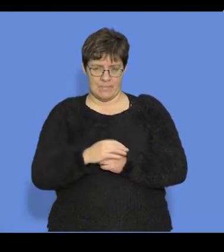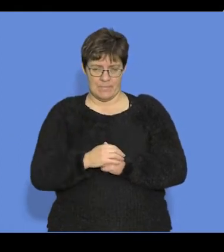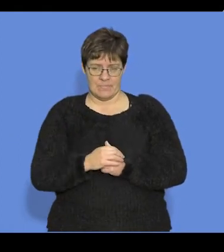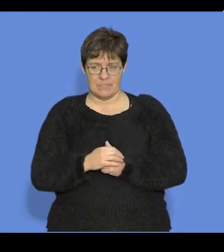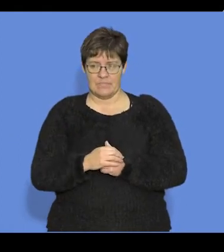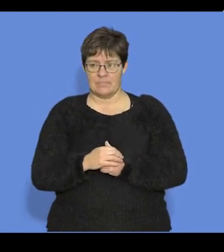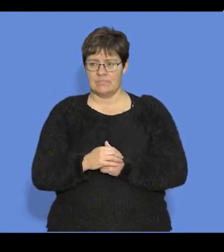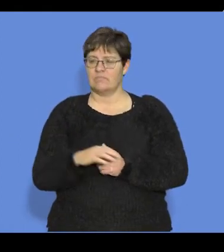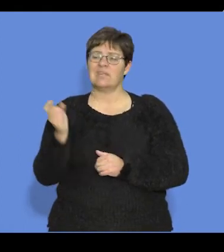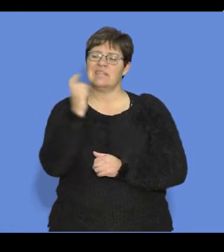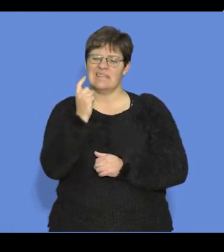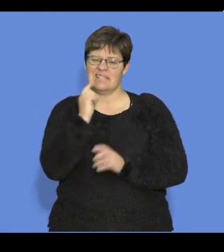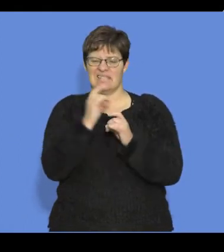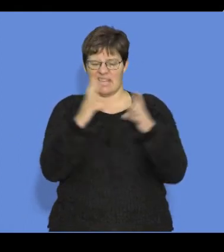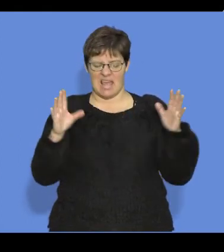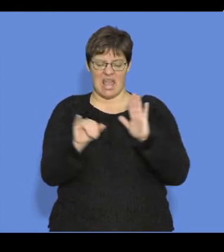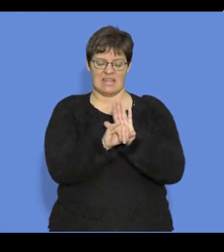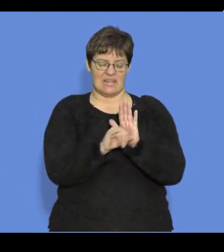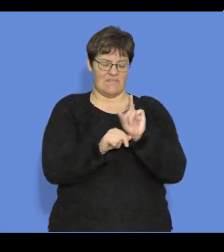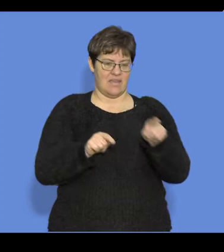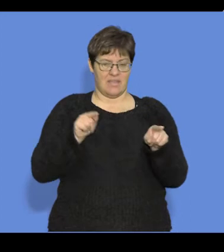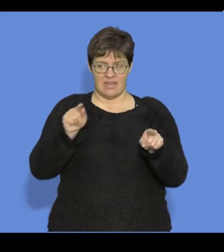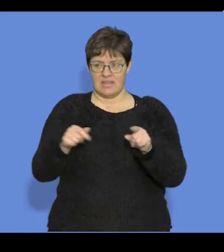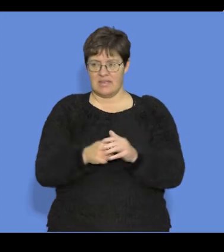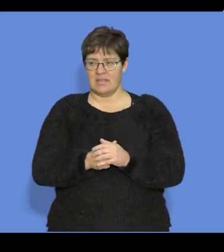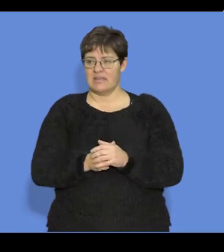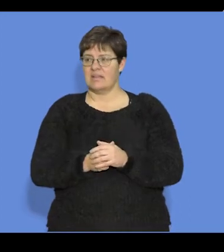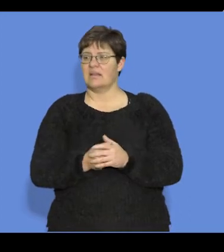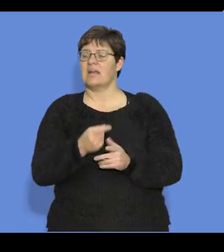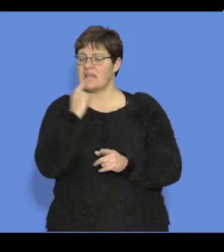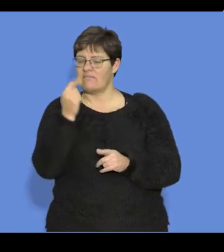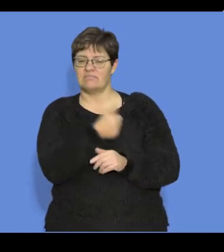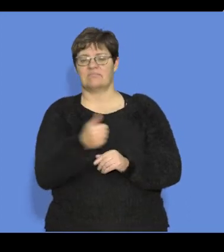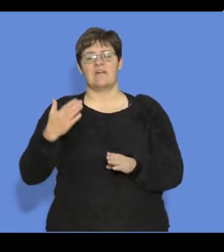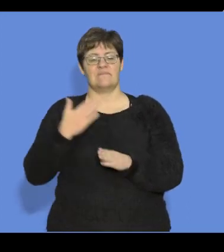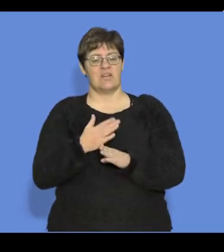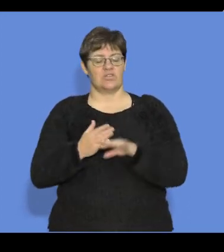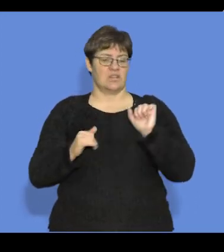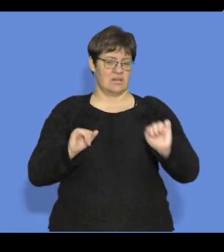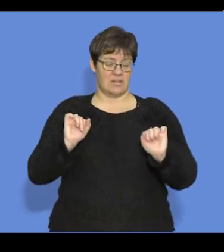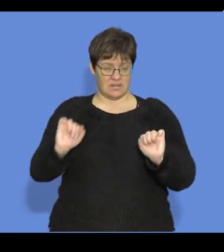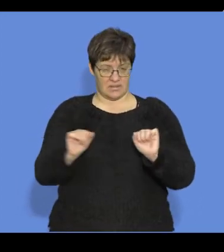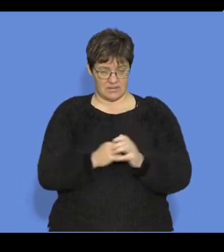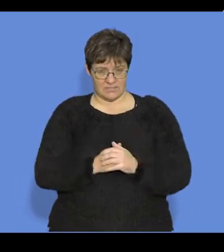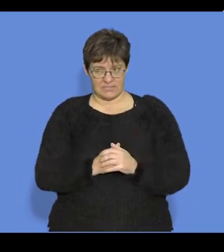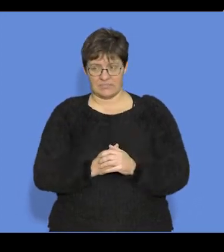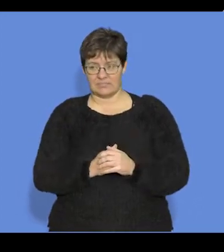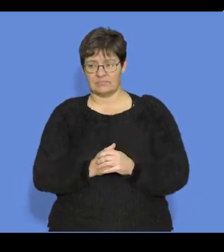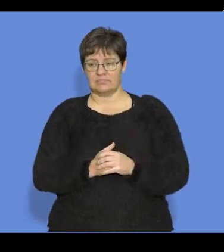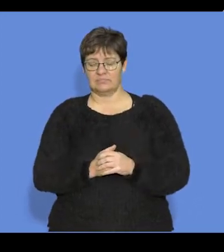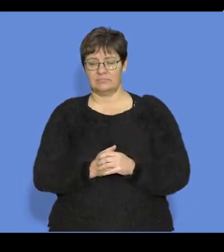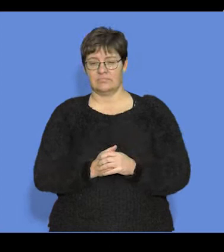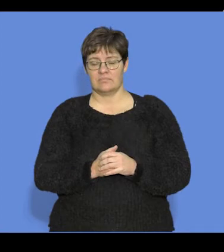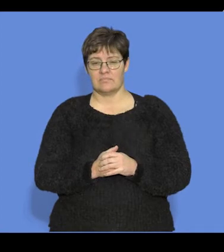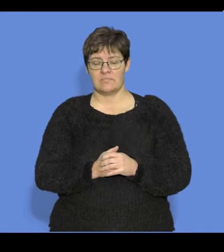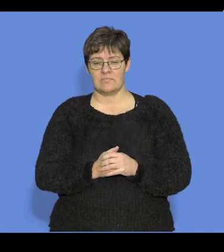off easy, identifying and giving the main function of each, which is fine.